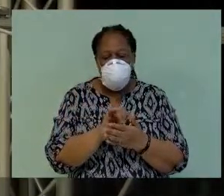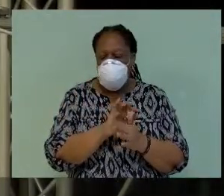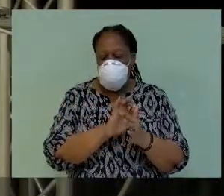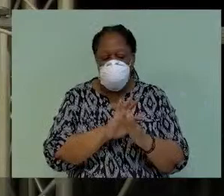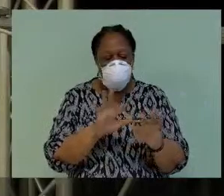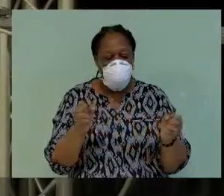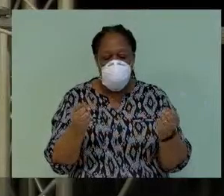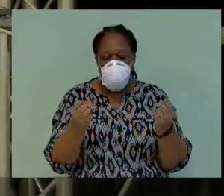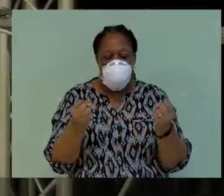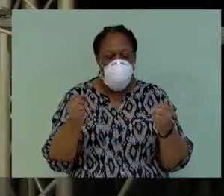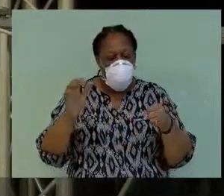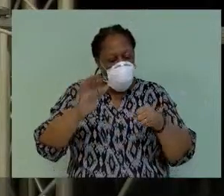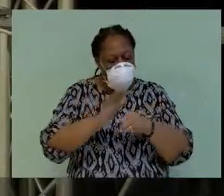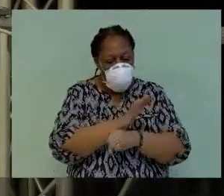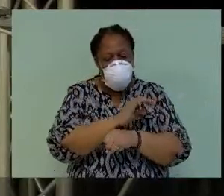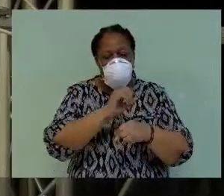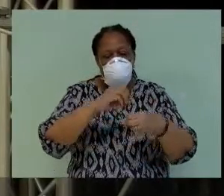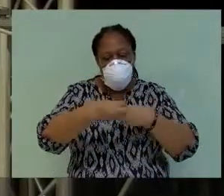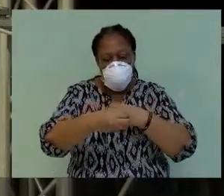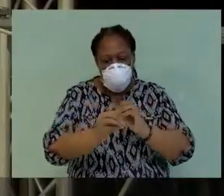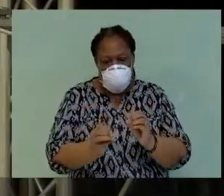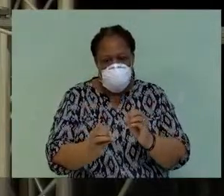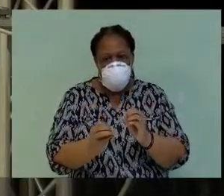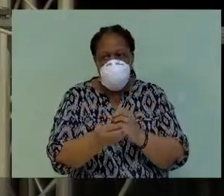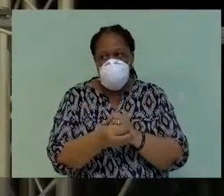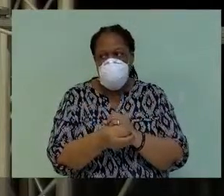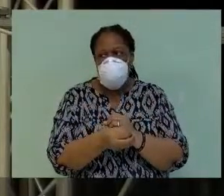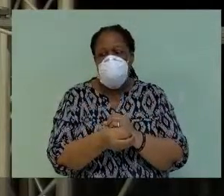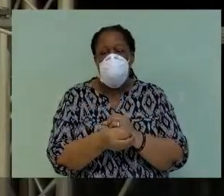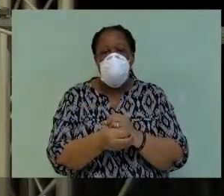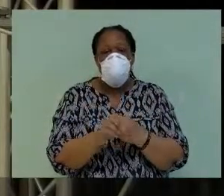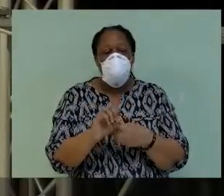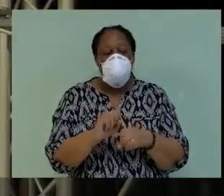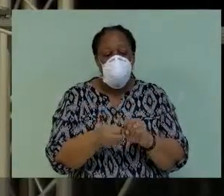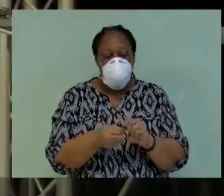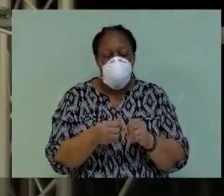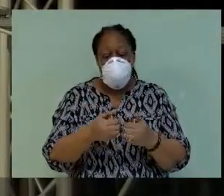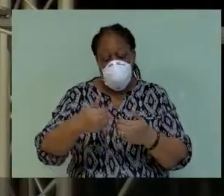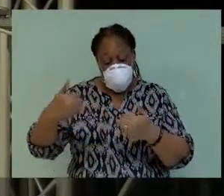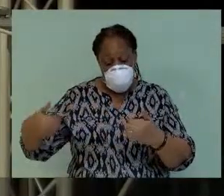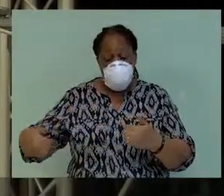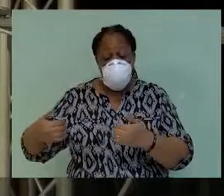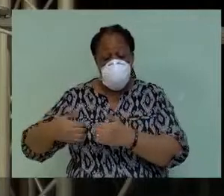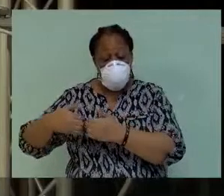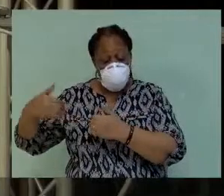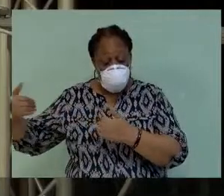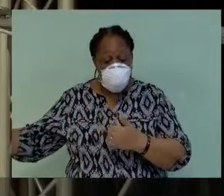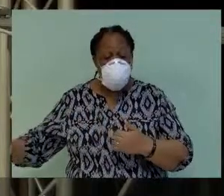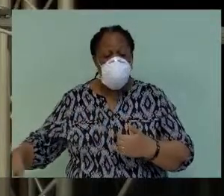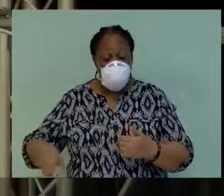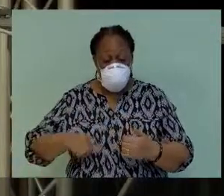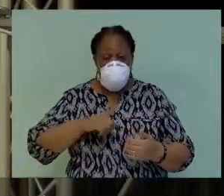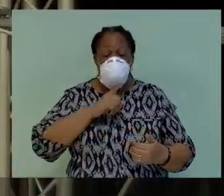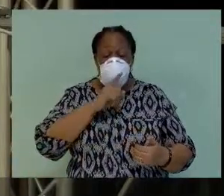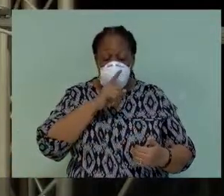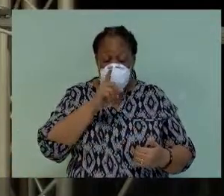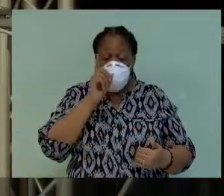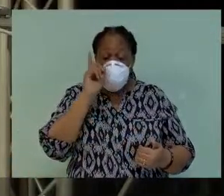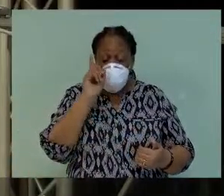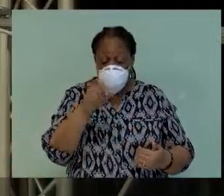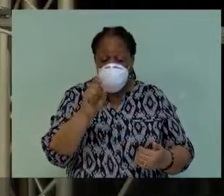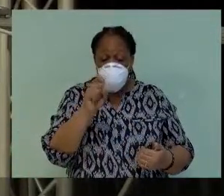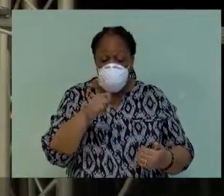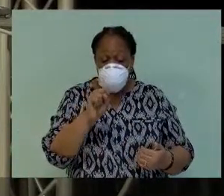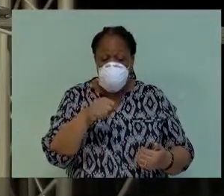want cramped offices, so physical distancing should be